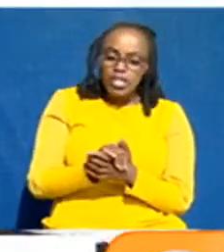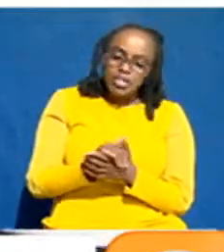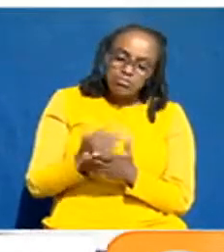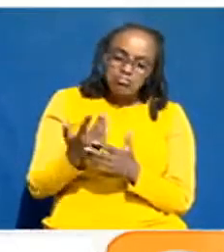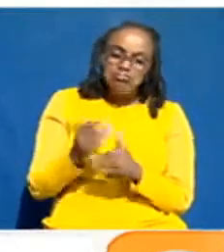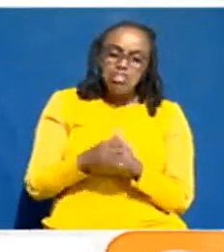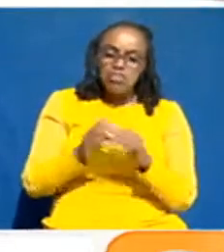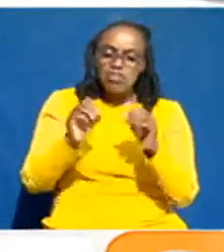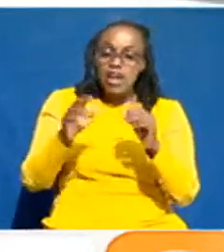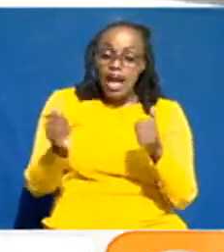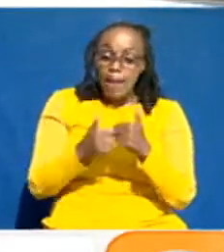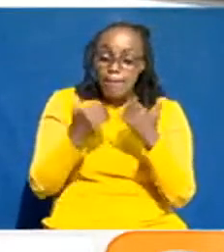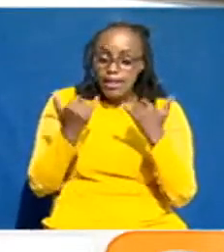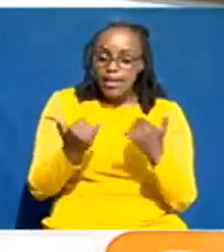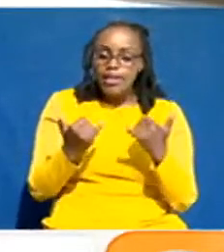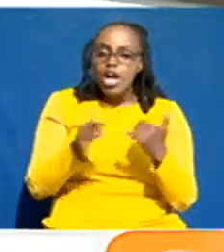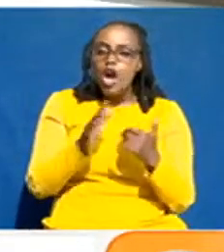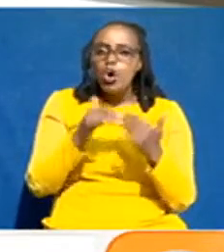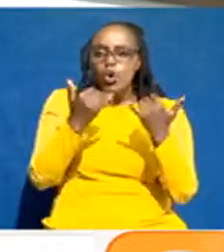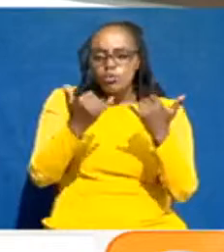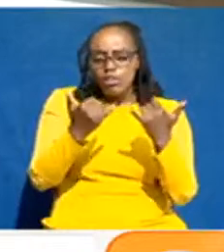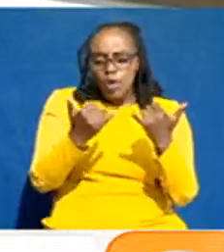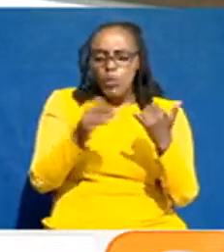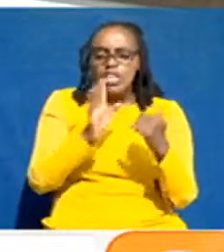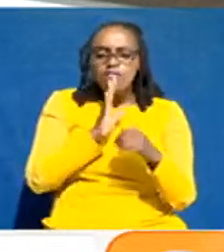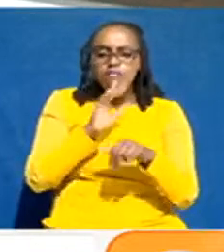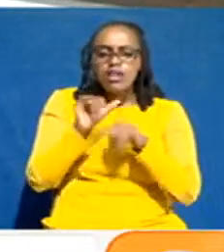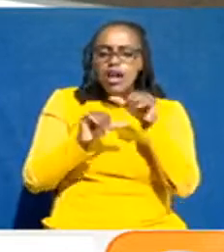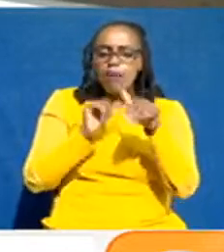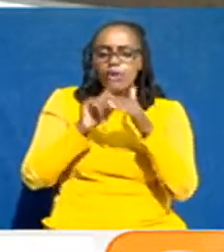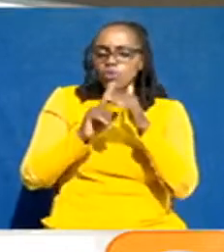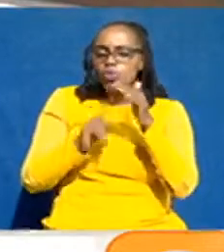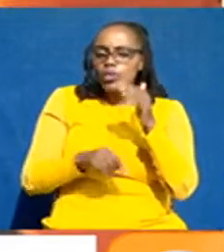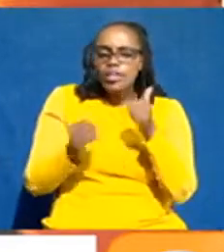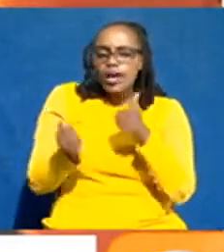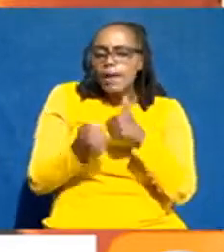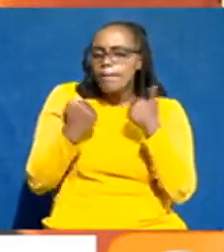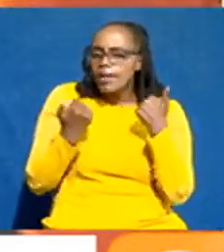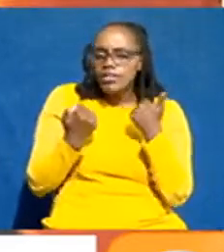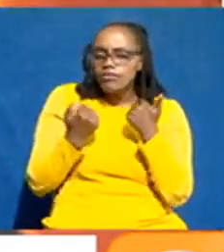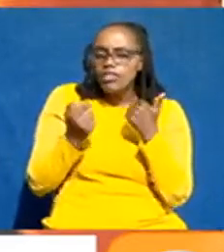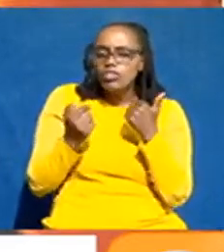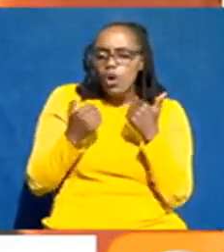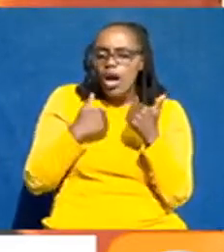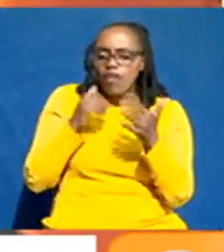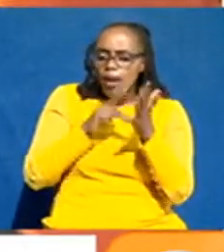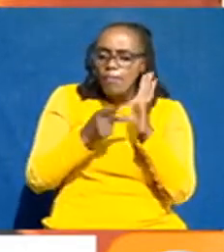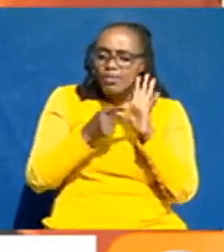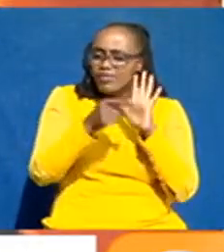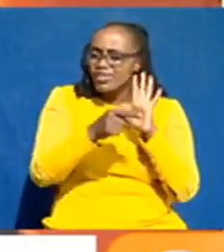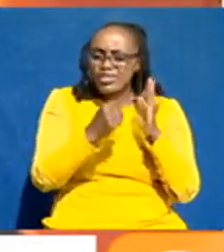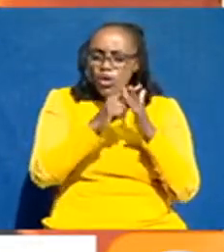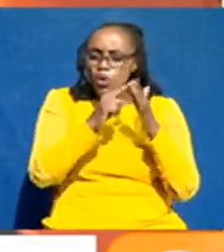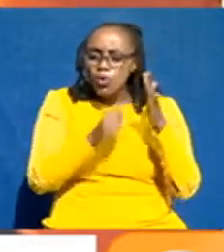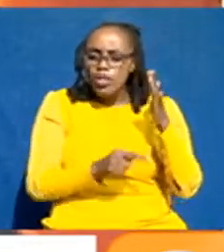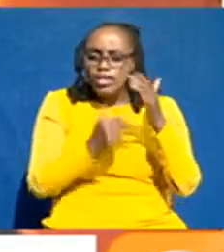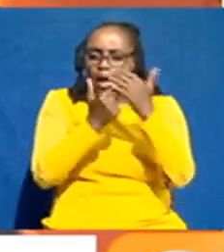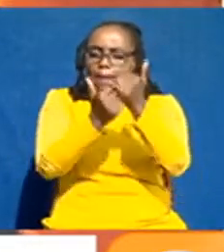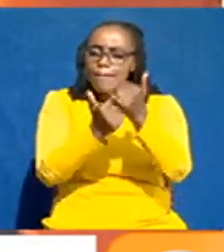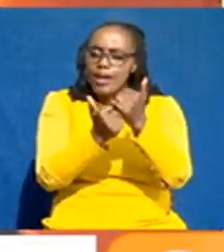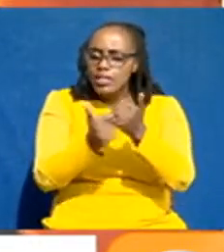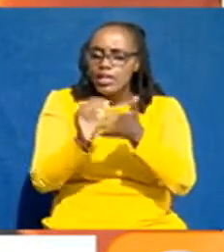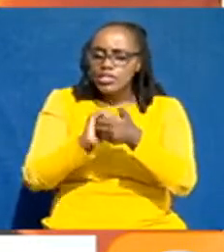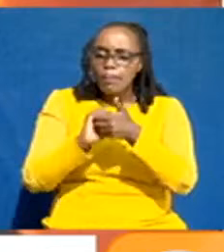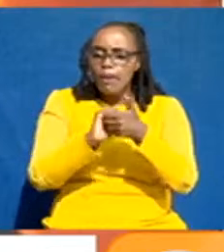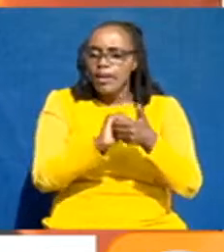happening. It's already happening. Let's talk about you know, what it takes to pull off a project like this. What sort of partnerships and